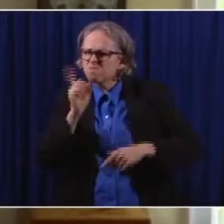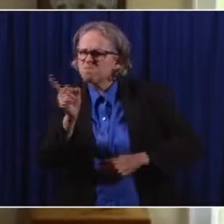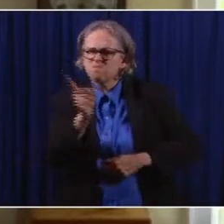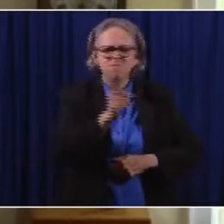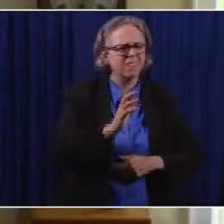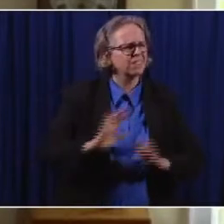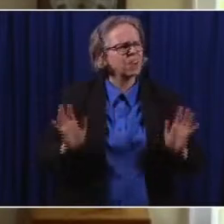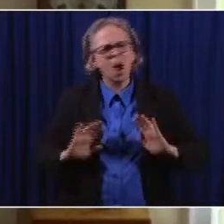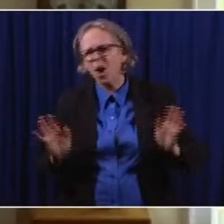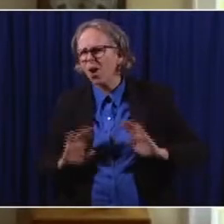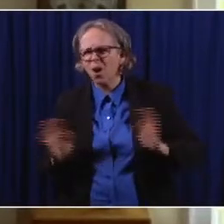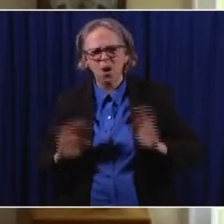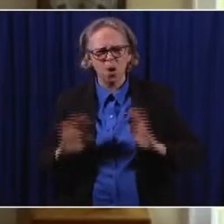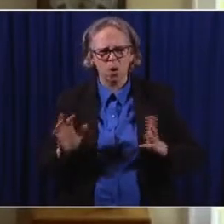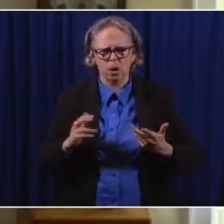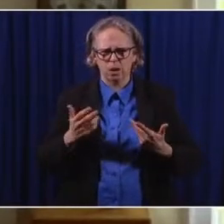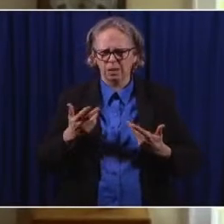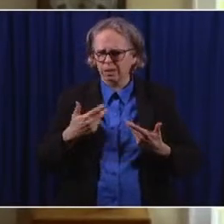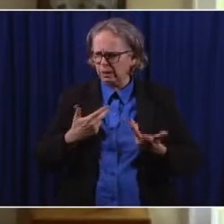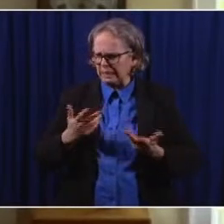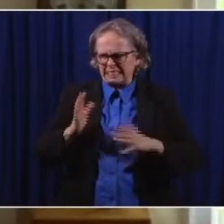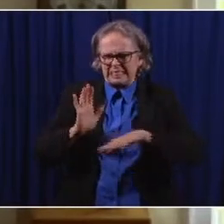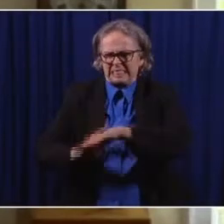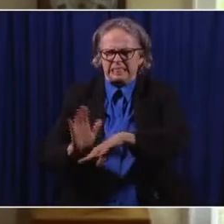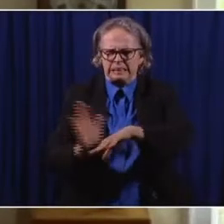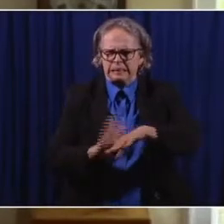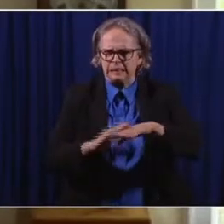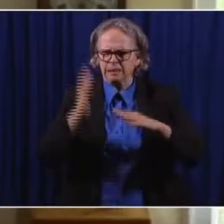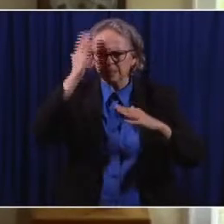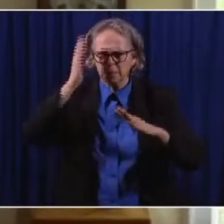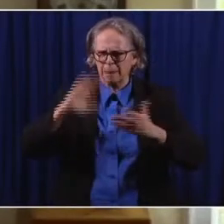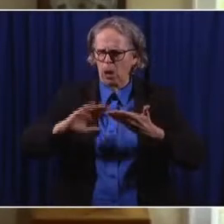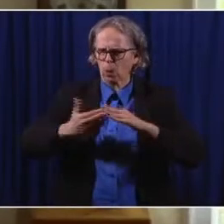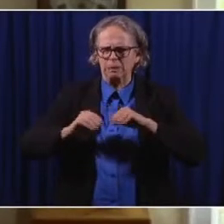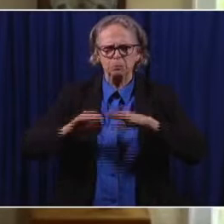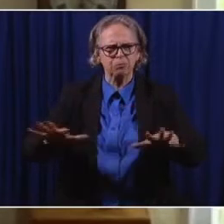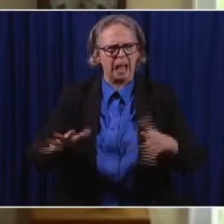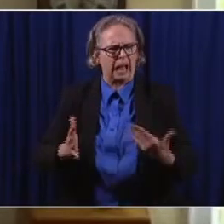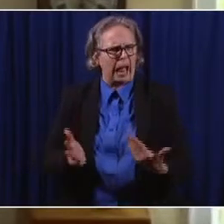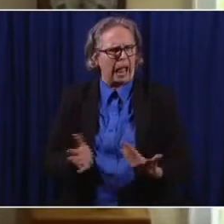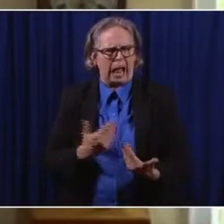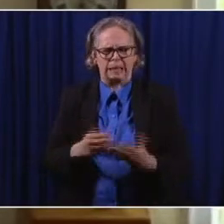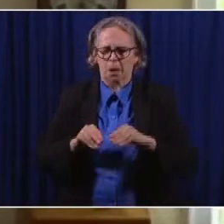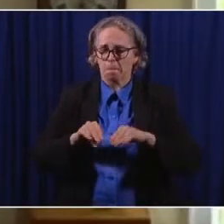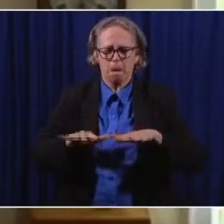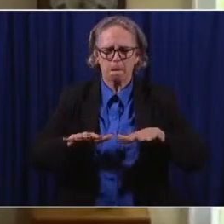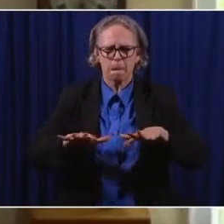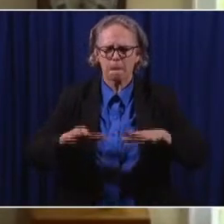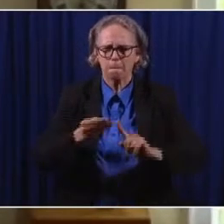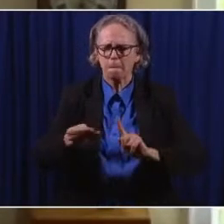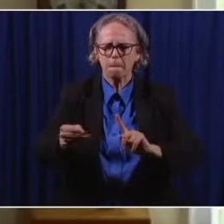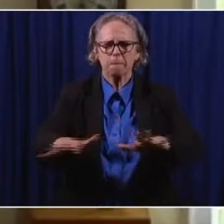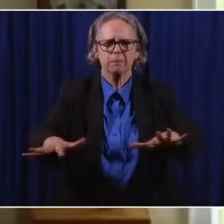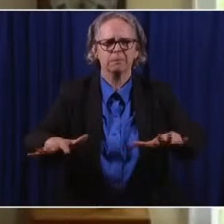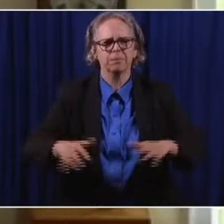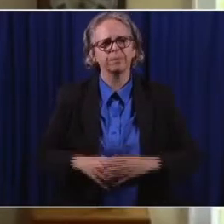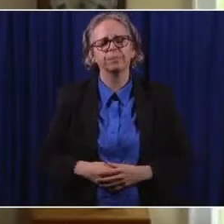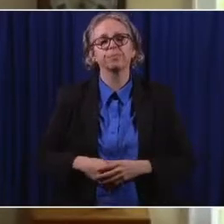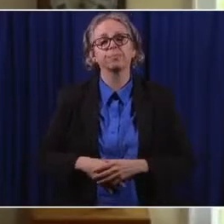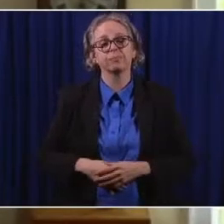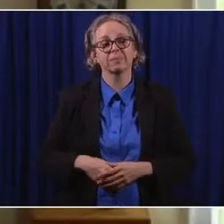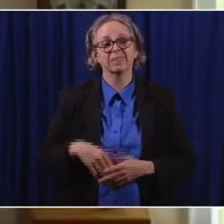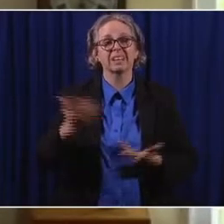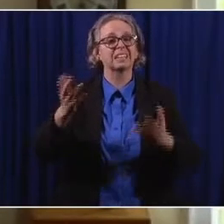this spreads and how easily it does. This is spread associated with a funeral